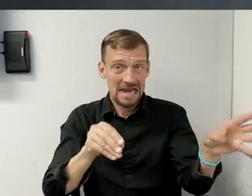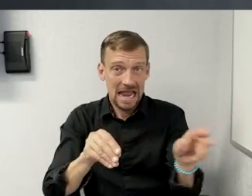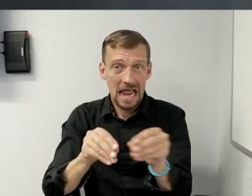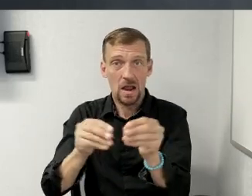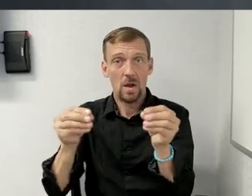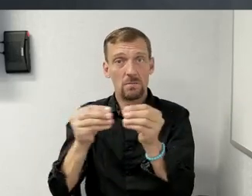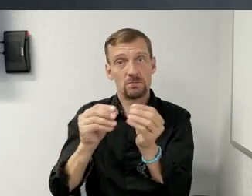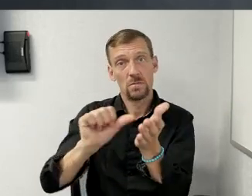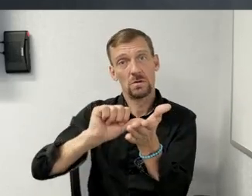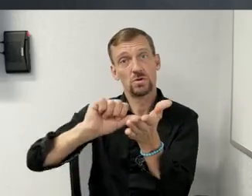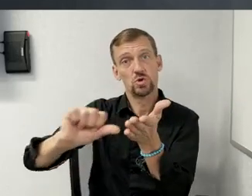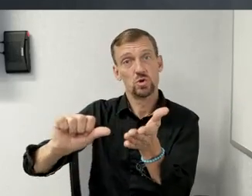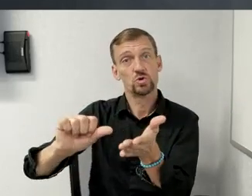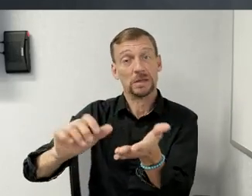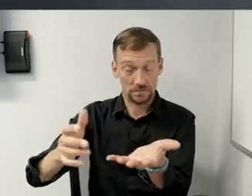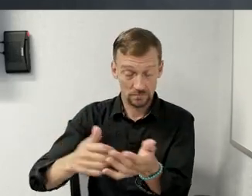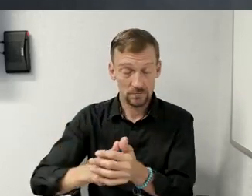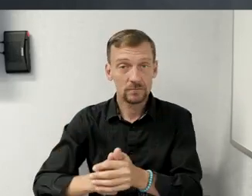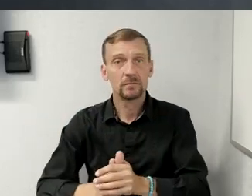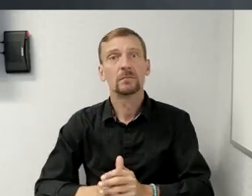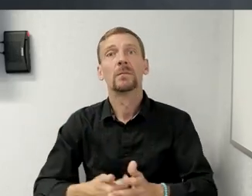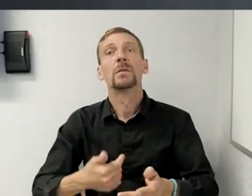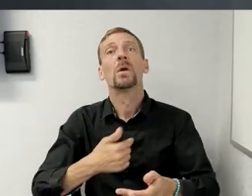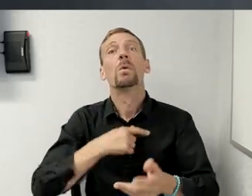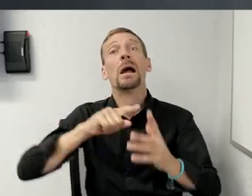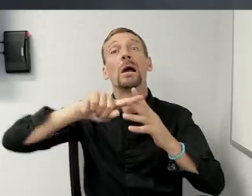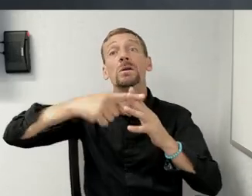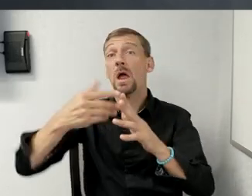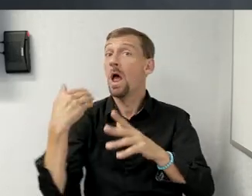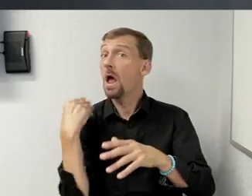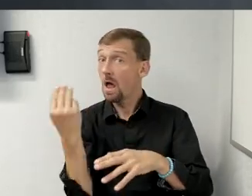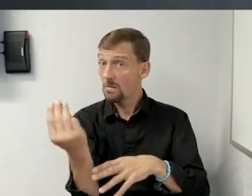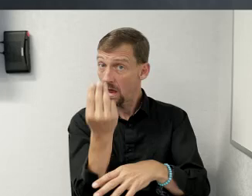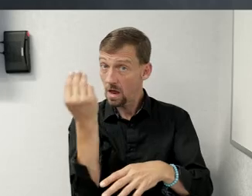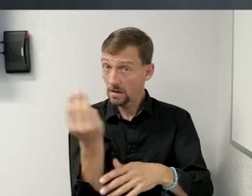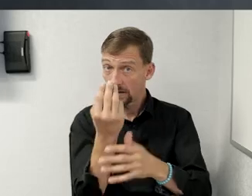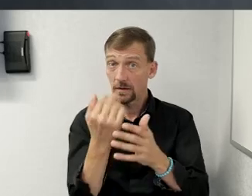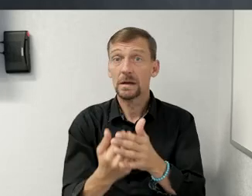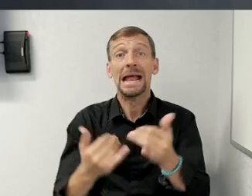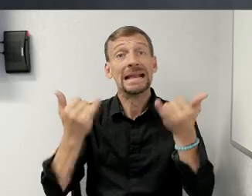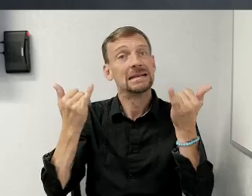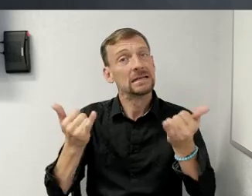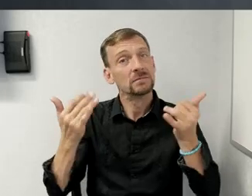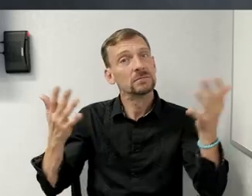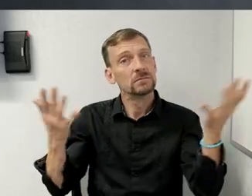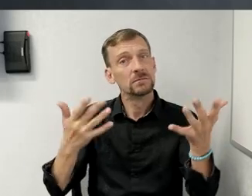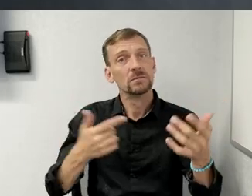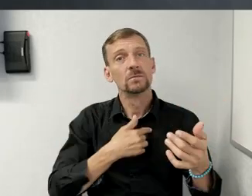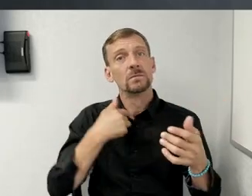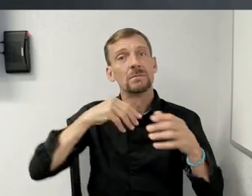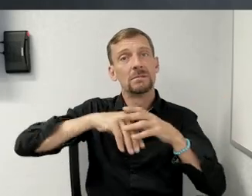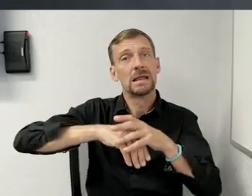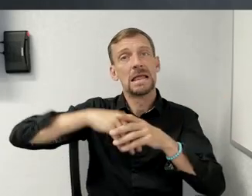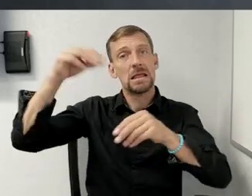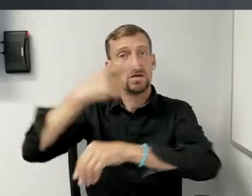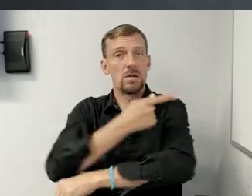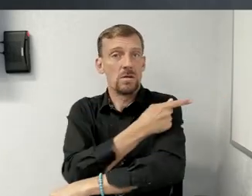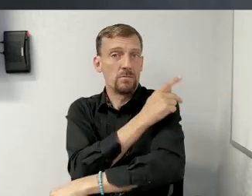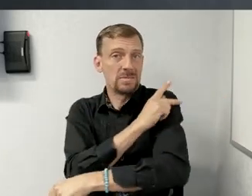on. So we just started on Monday, but for the most part, we're just doing outpatient